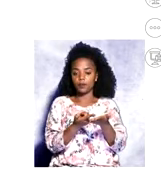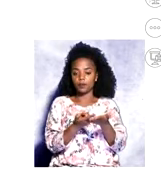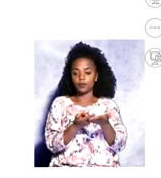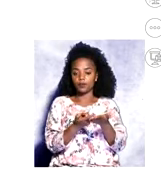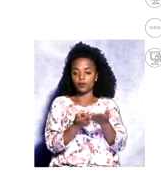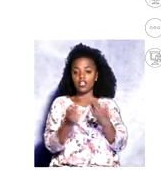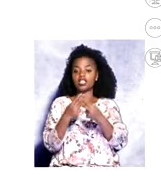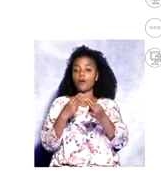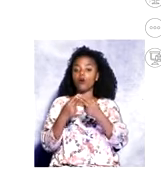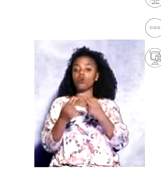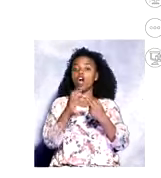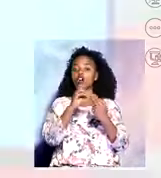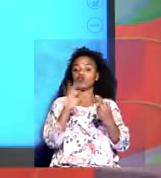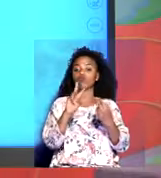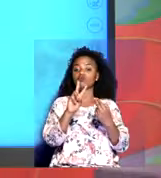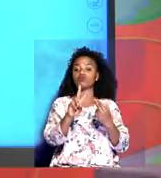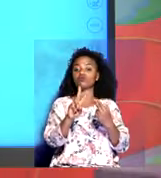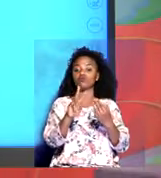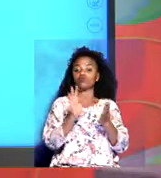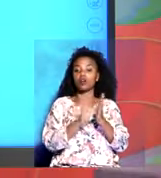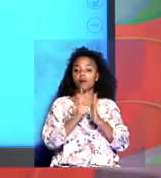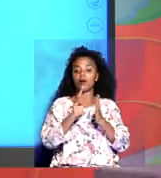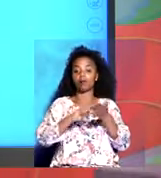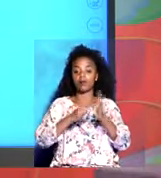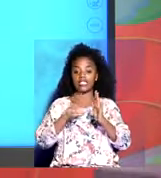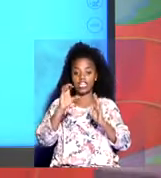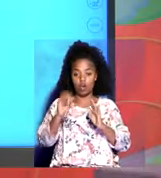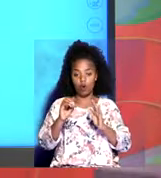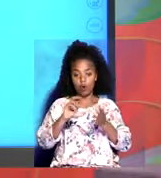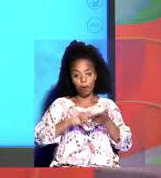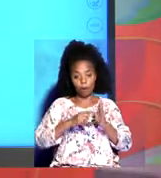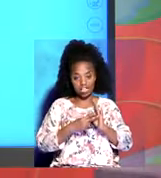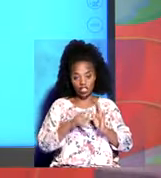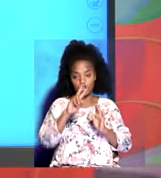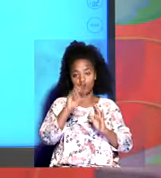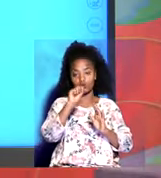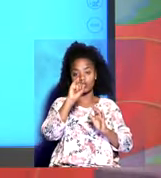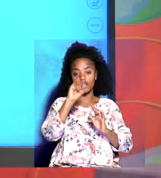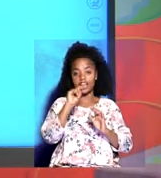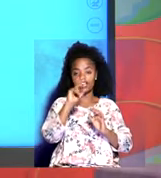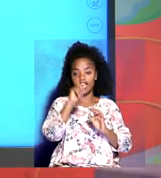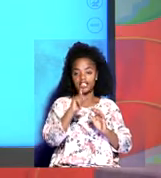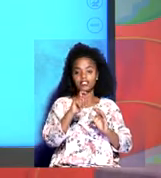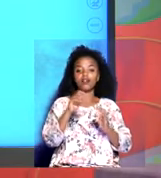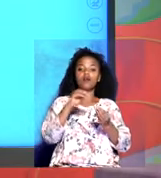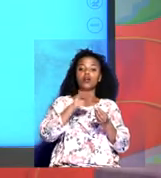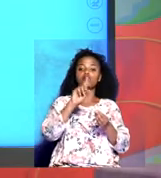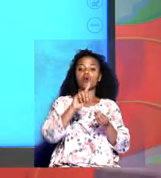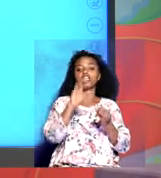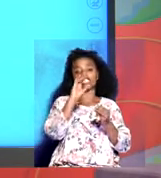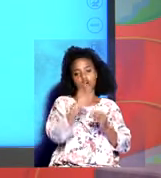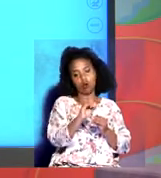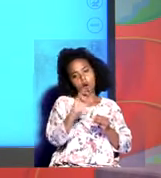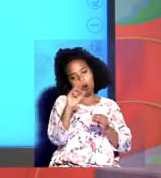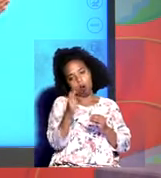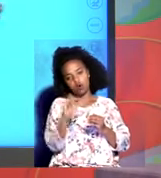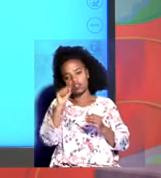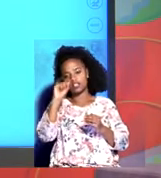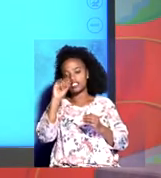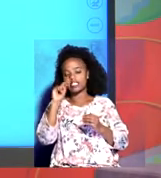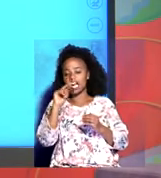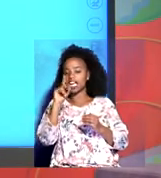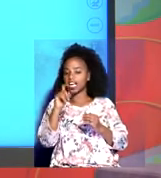the product of two numbers is 0, means either 2 sine x plus 1 is 0 or sine x minus 2